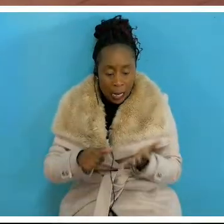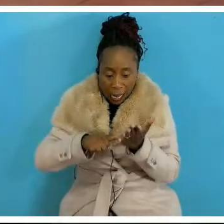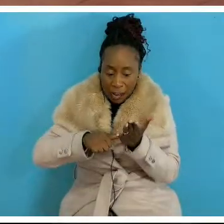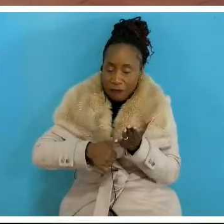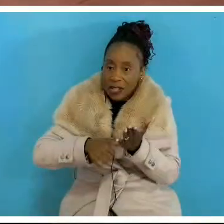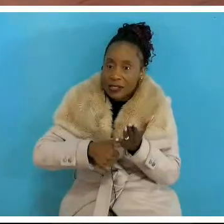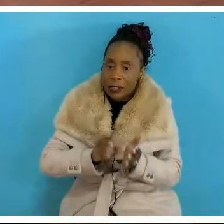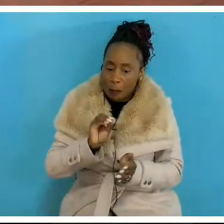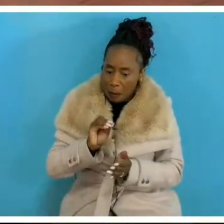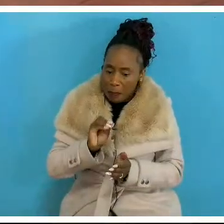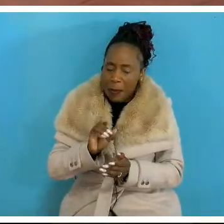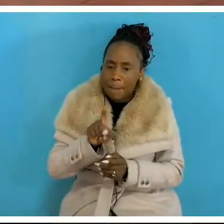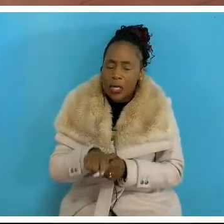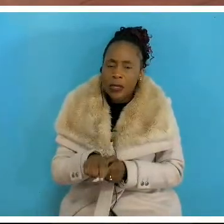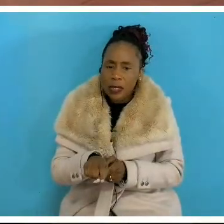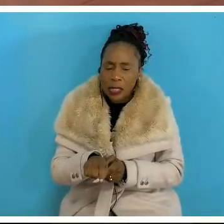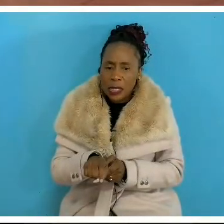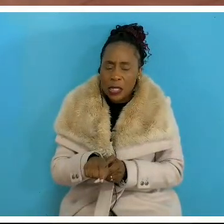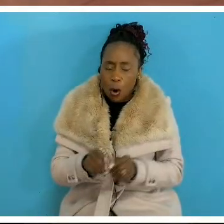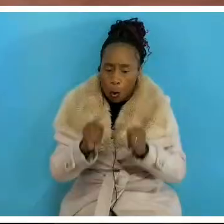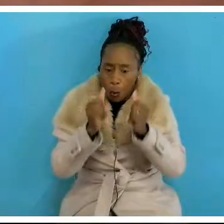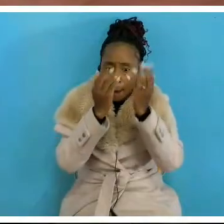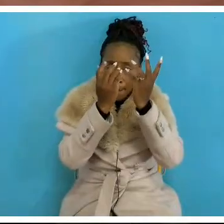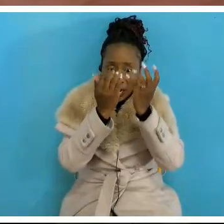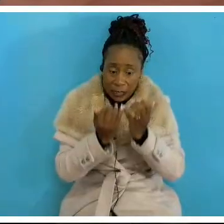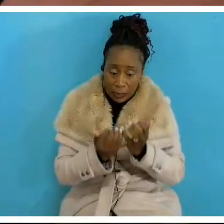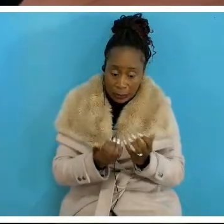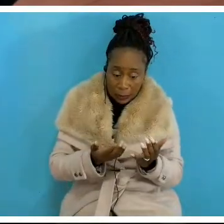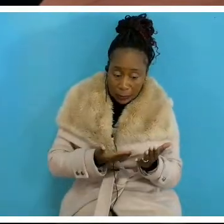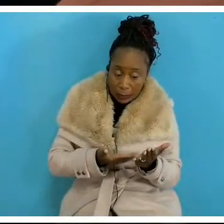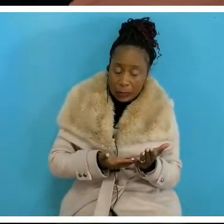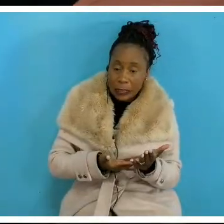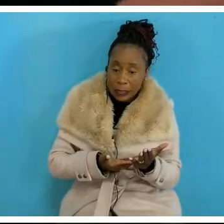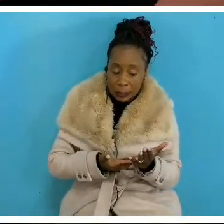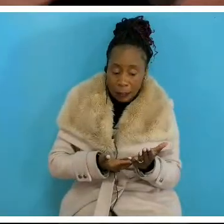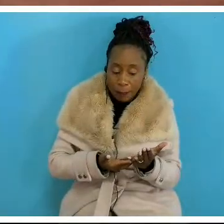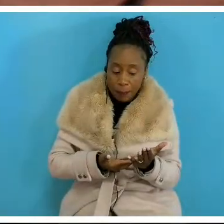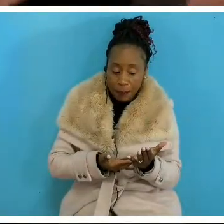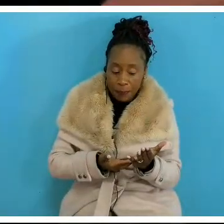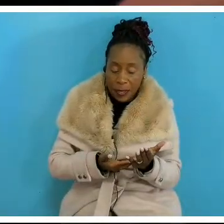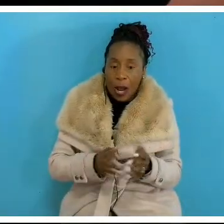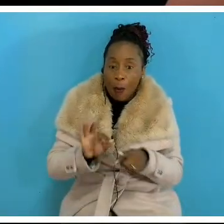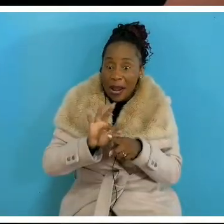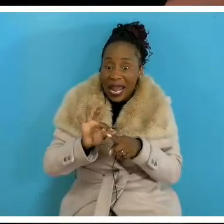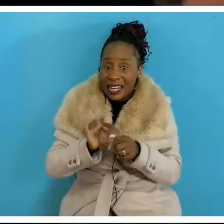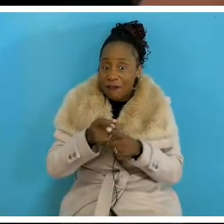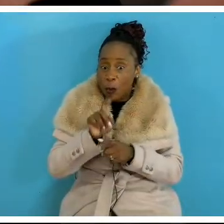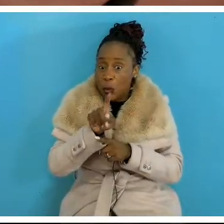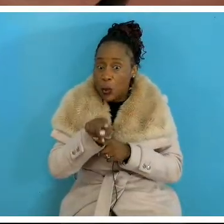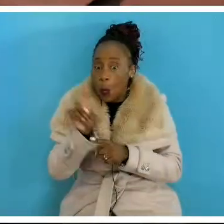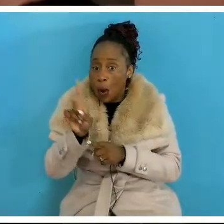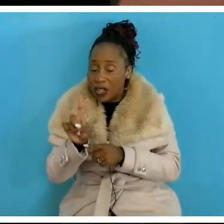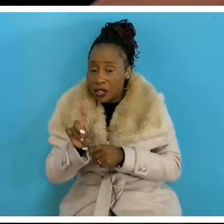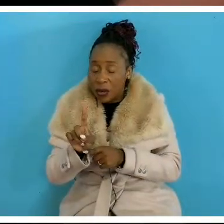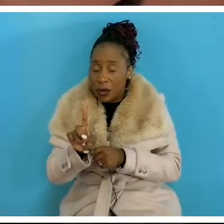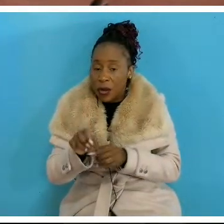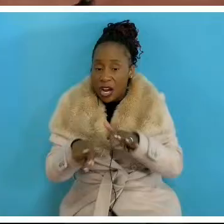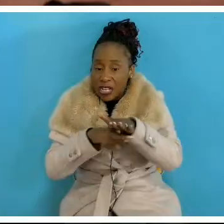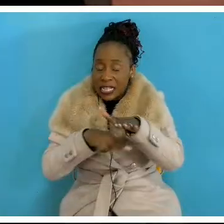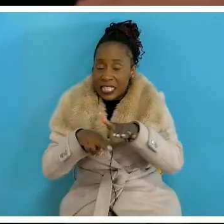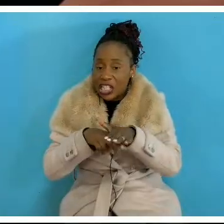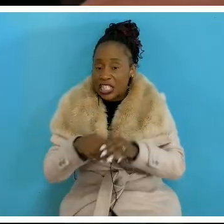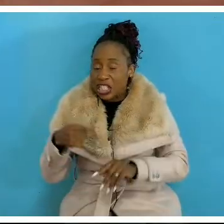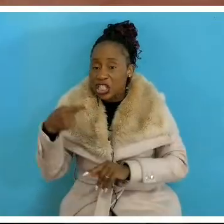emphasis that this is the budget, and then this is what we are planning for you in Region G or